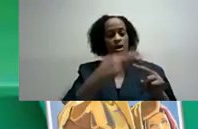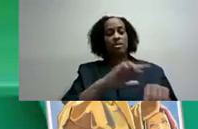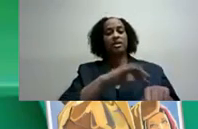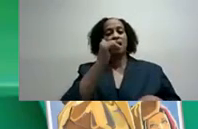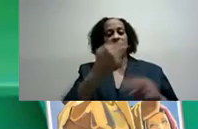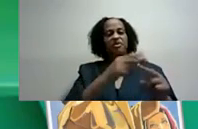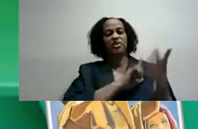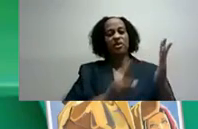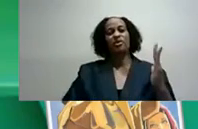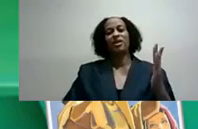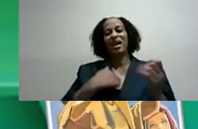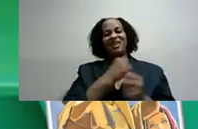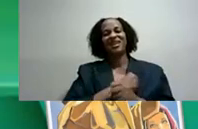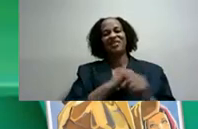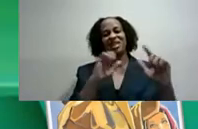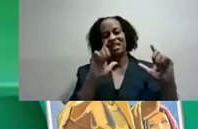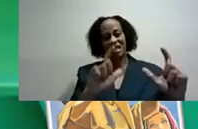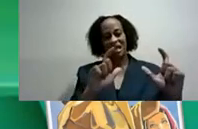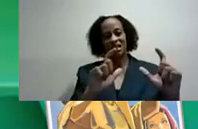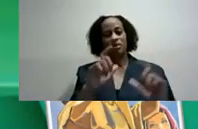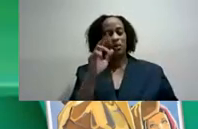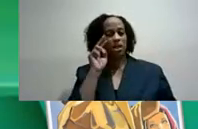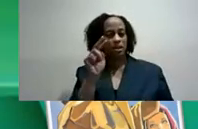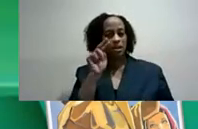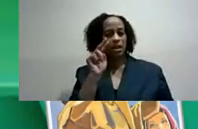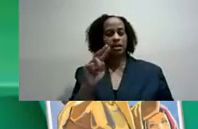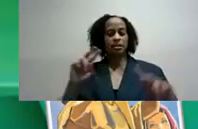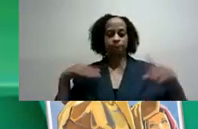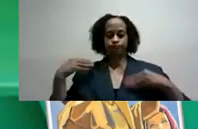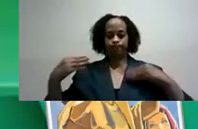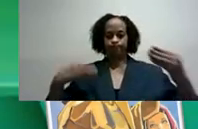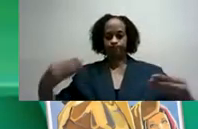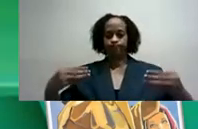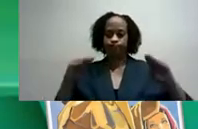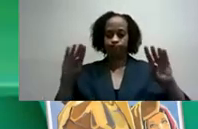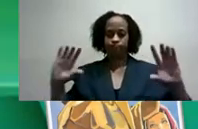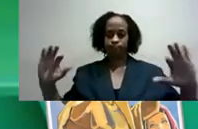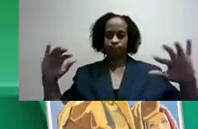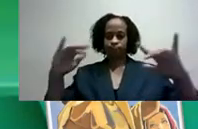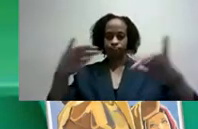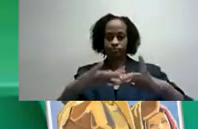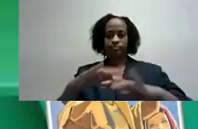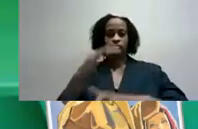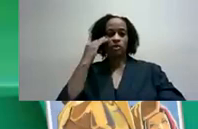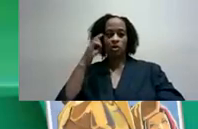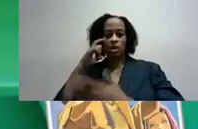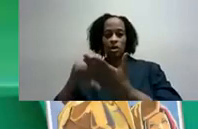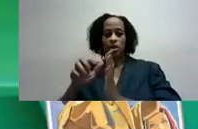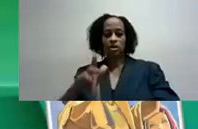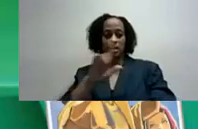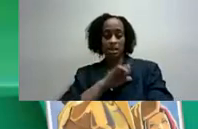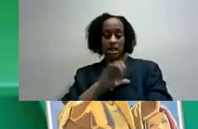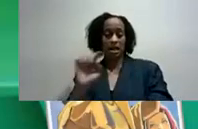I love this slide here that we're looking at. As you can notice here, that Lamech was